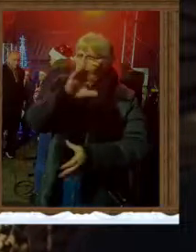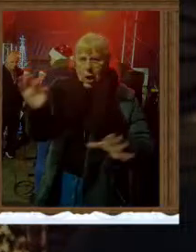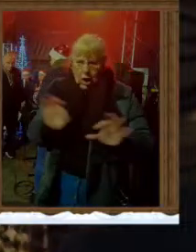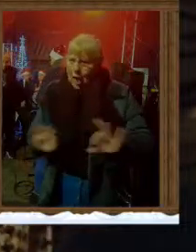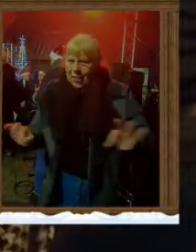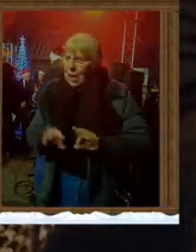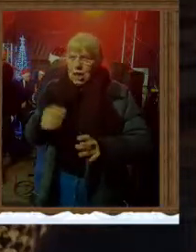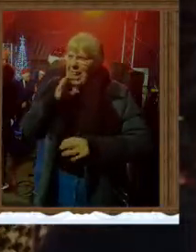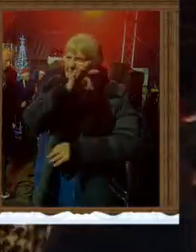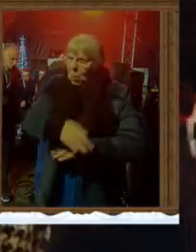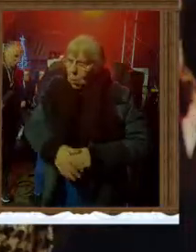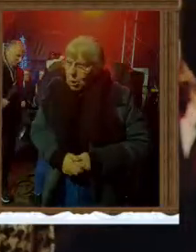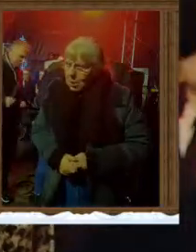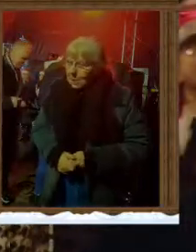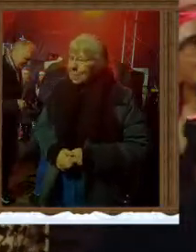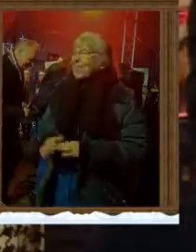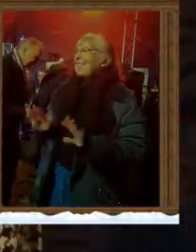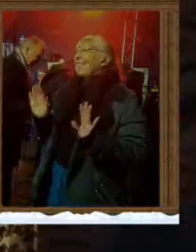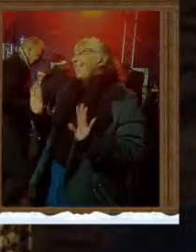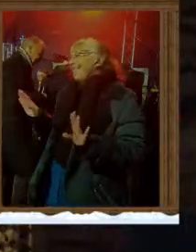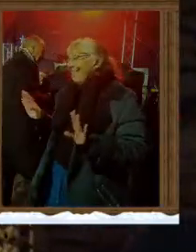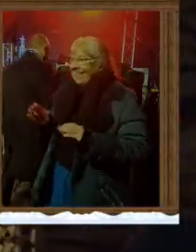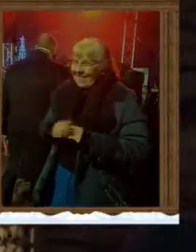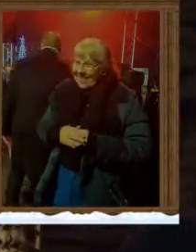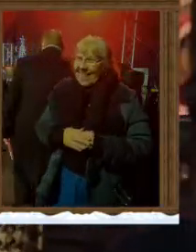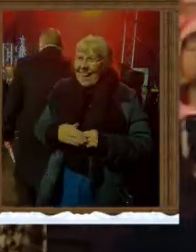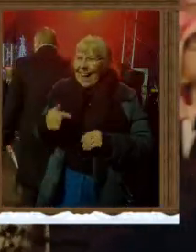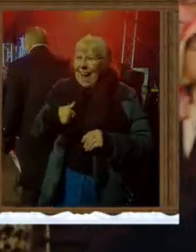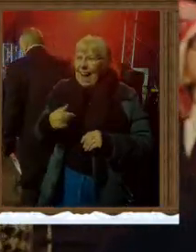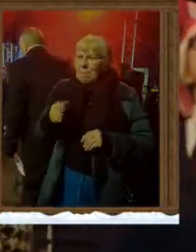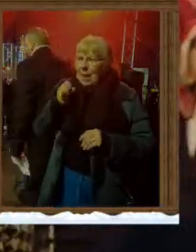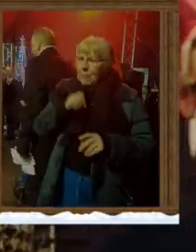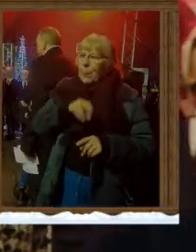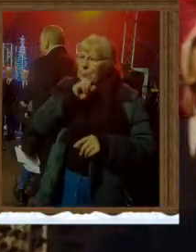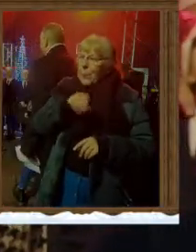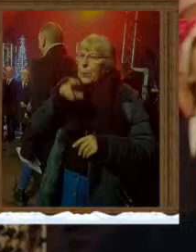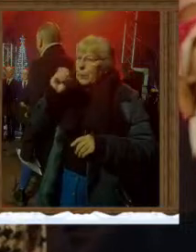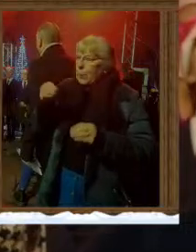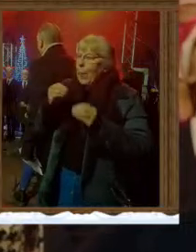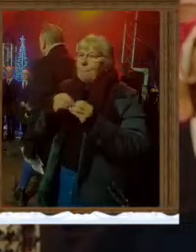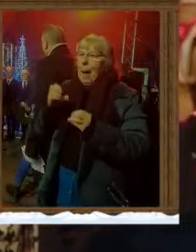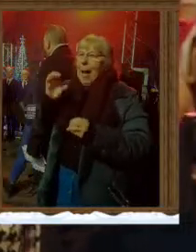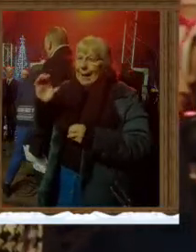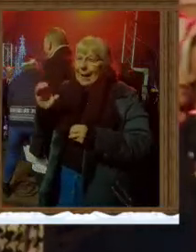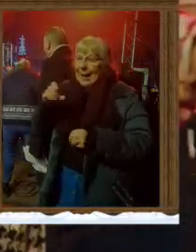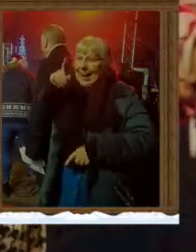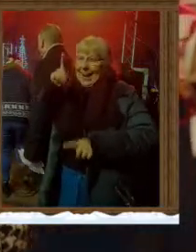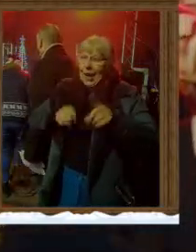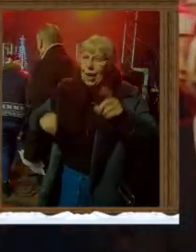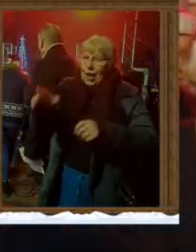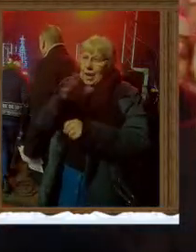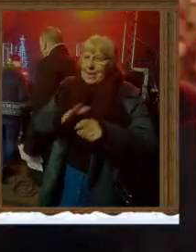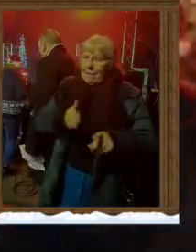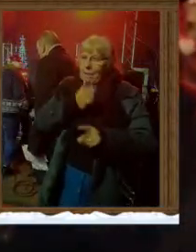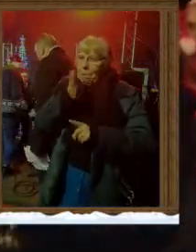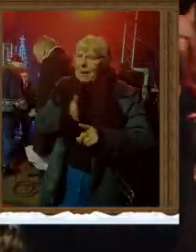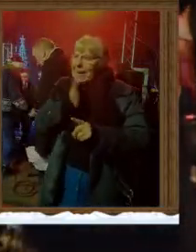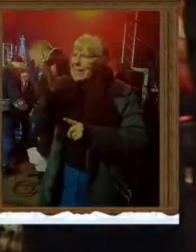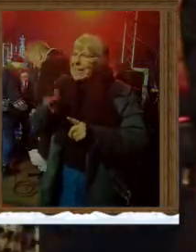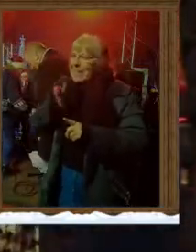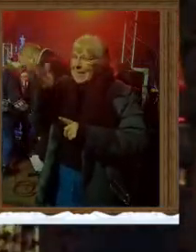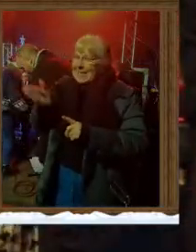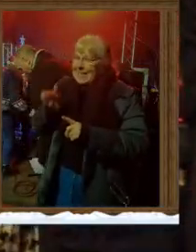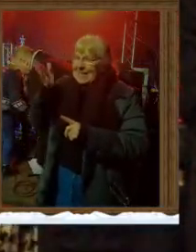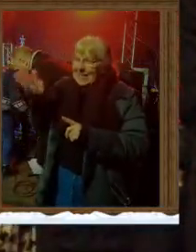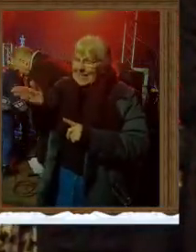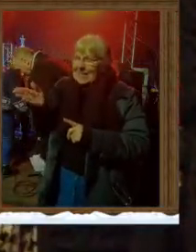Christmas festivities. I have been out and about in Ballyclare. I have to say, they sent me to a lot of places over the last few weeks,